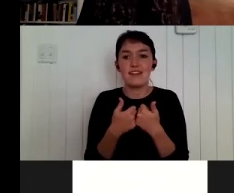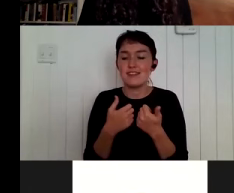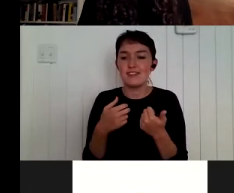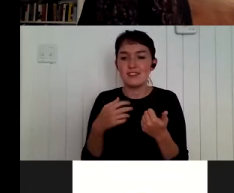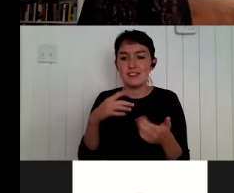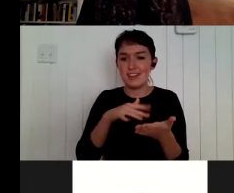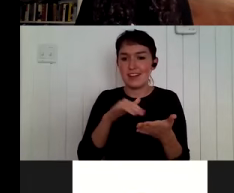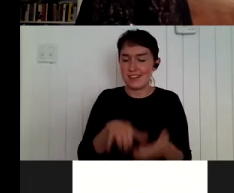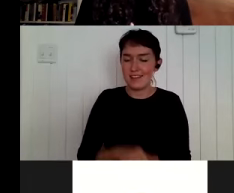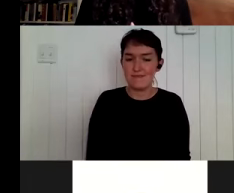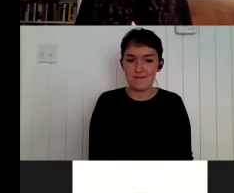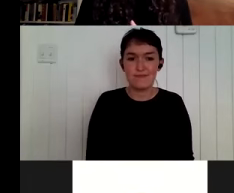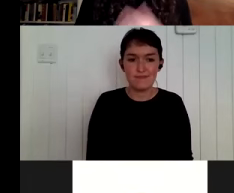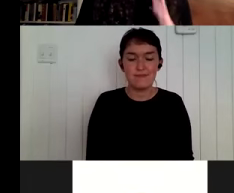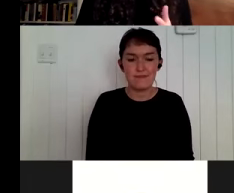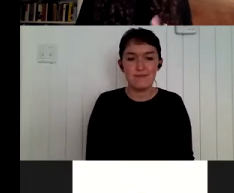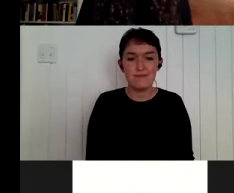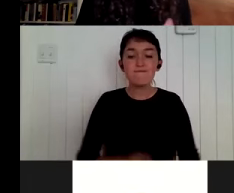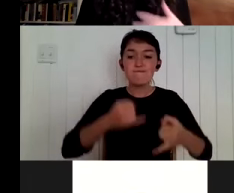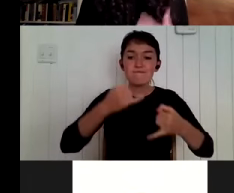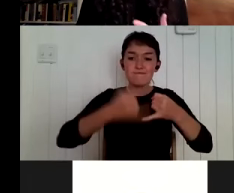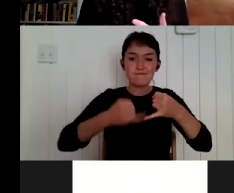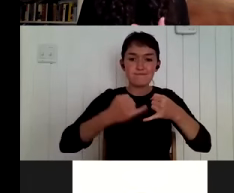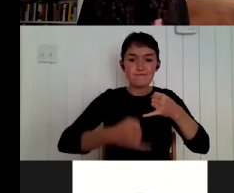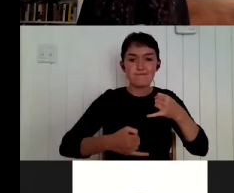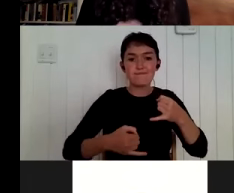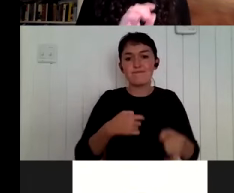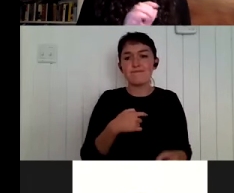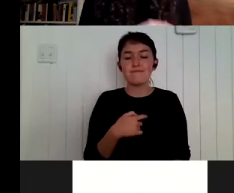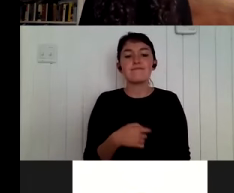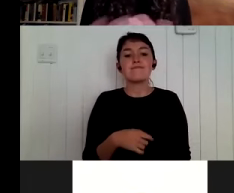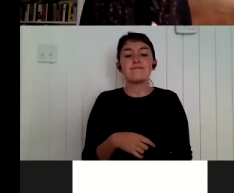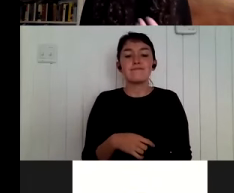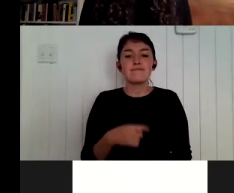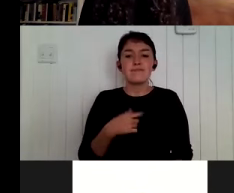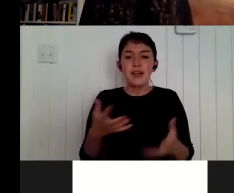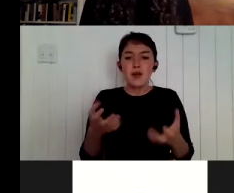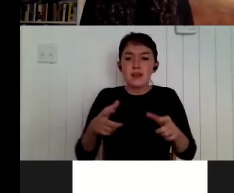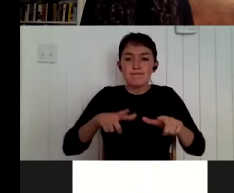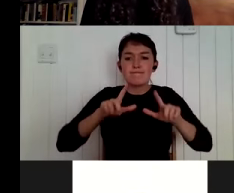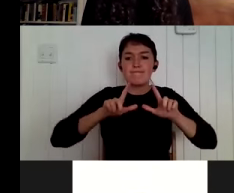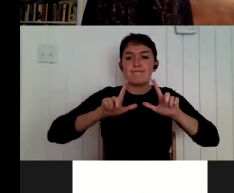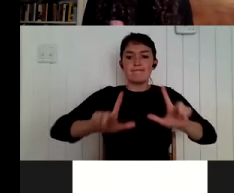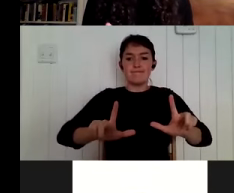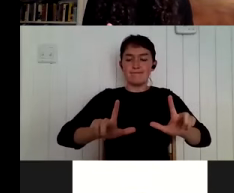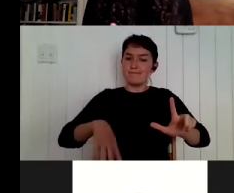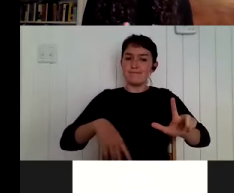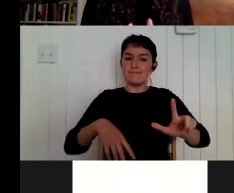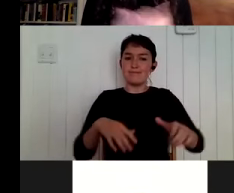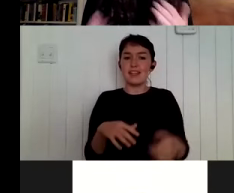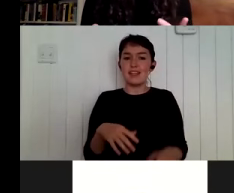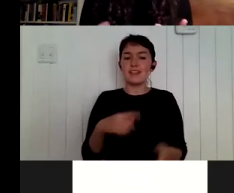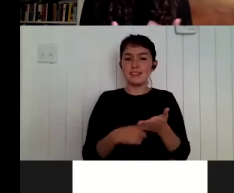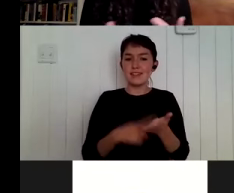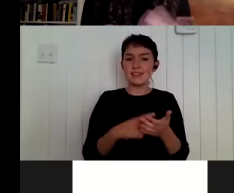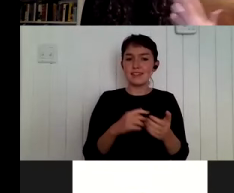And then lastly, I wanted to sort of zoom out a little and just talk a little about how sleep changes